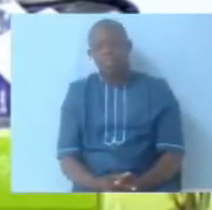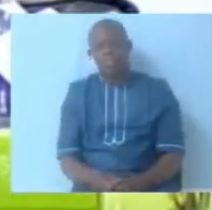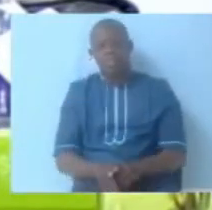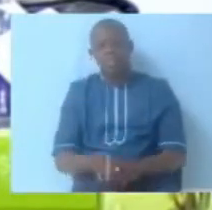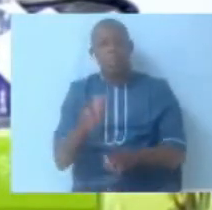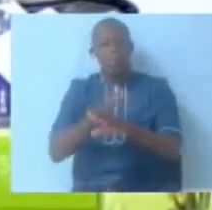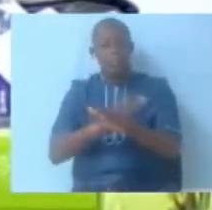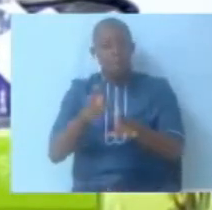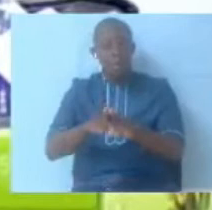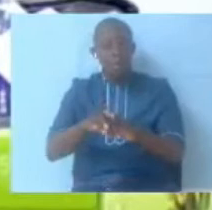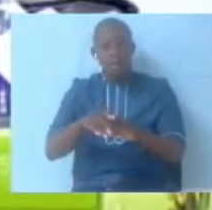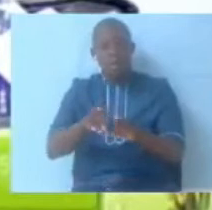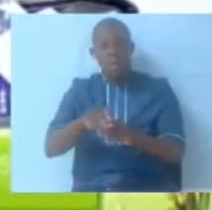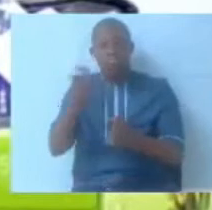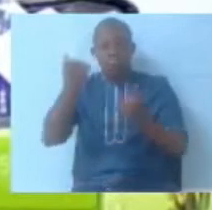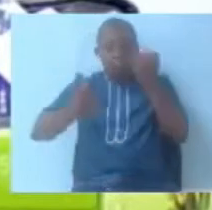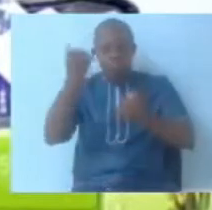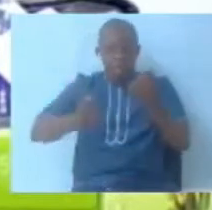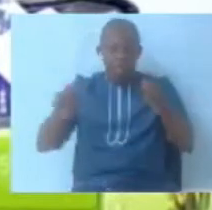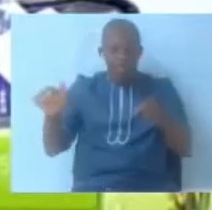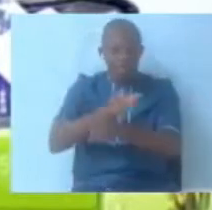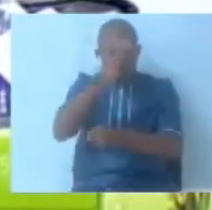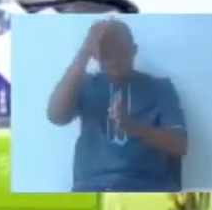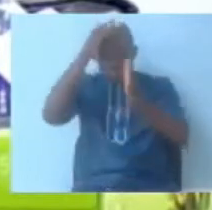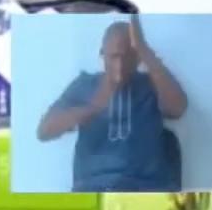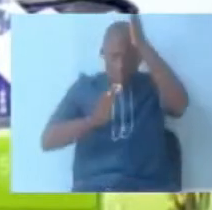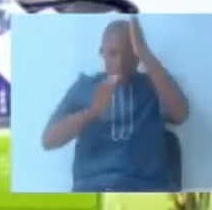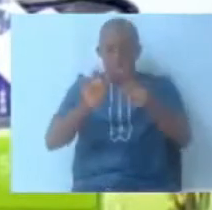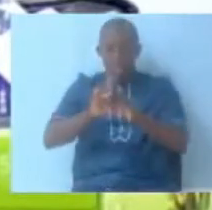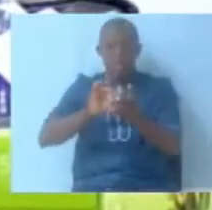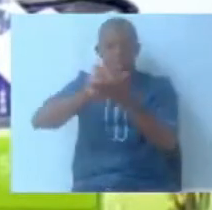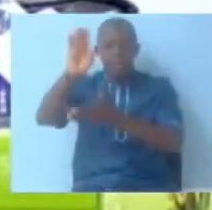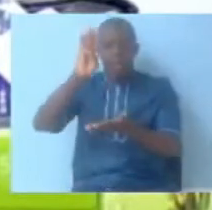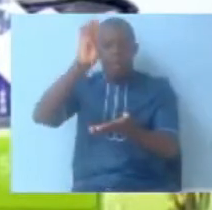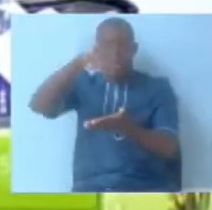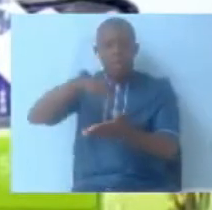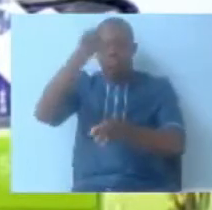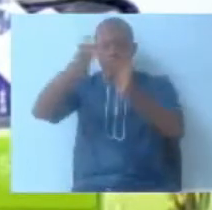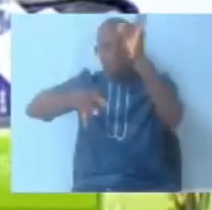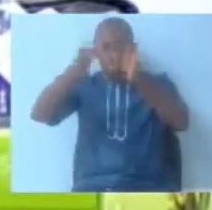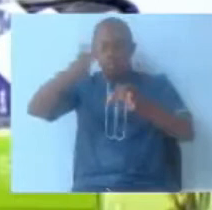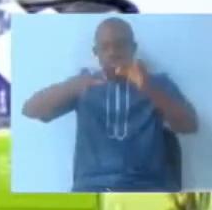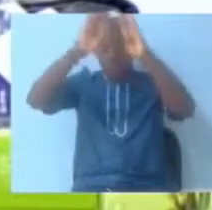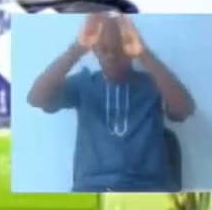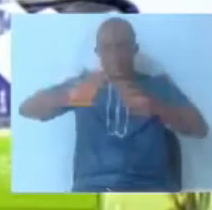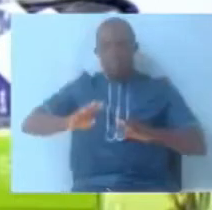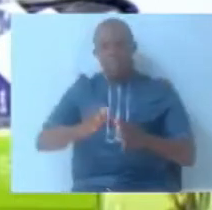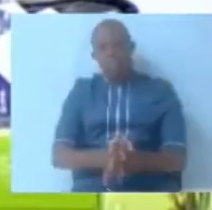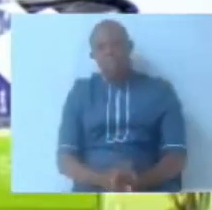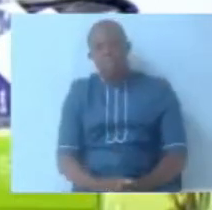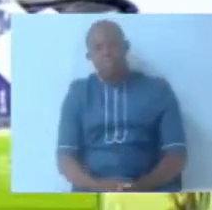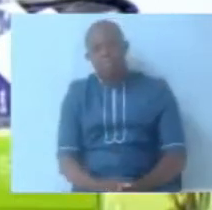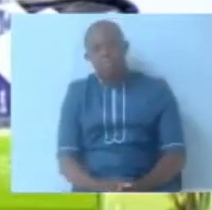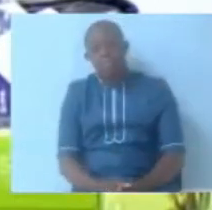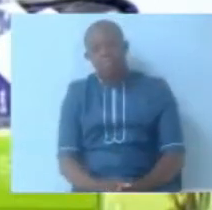were deployed in Banjul Magistrate's Court. Ye moto fa mume ole nati je wulunga be mu soja rolti ye nati Banjul Magistrate